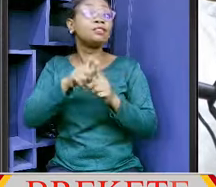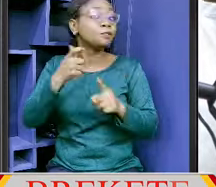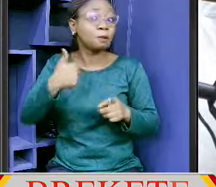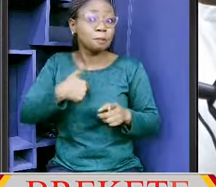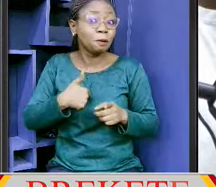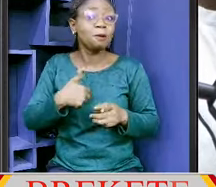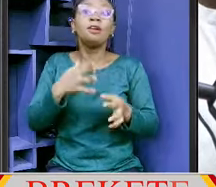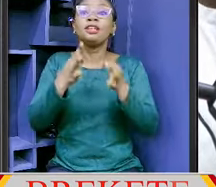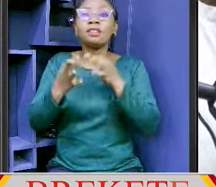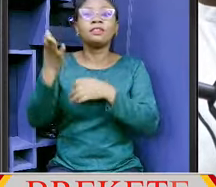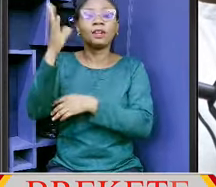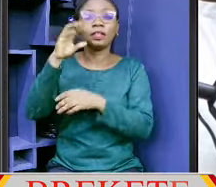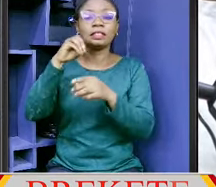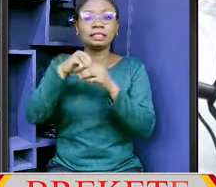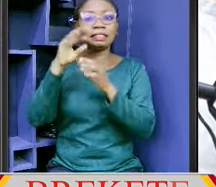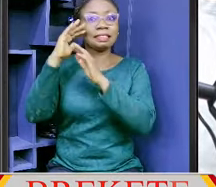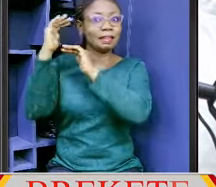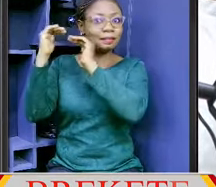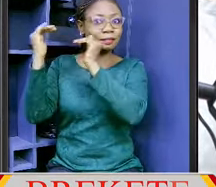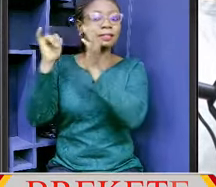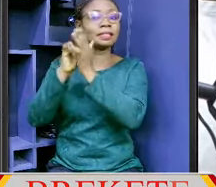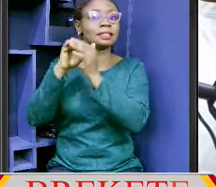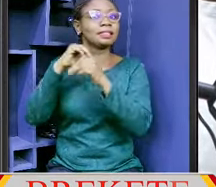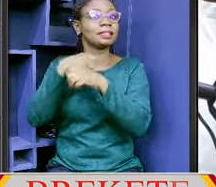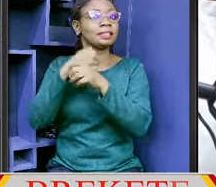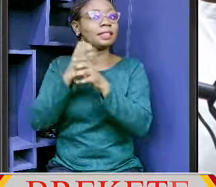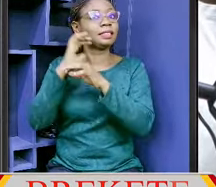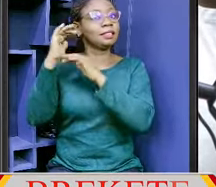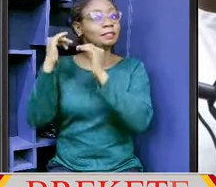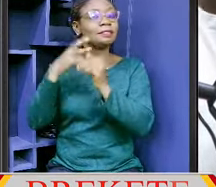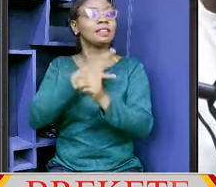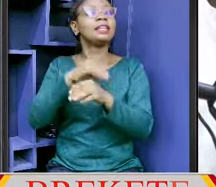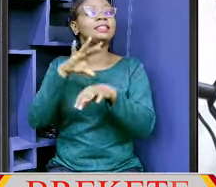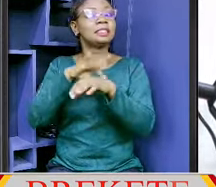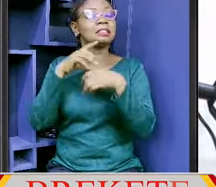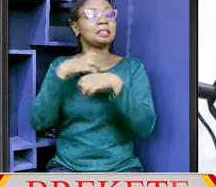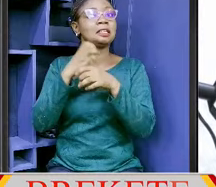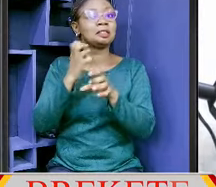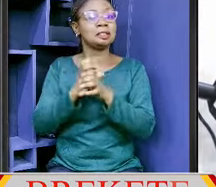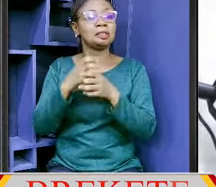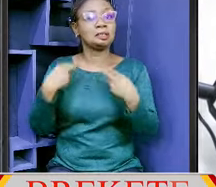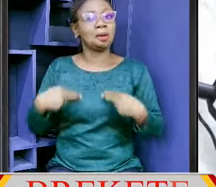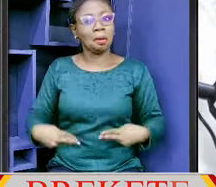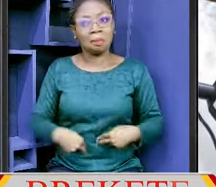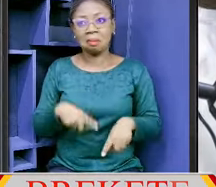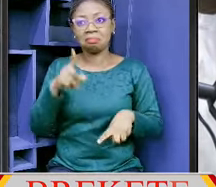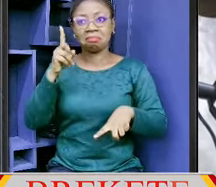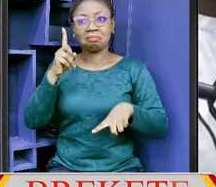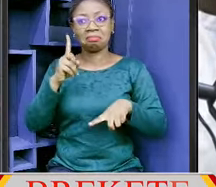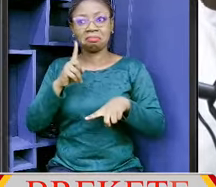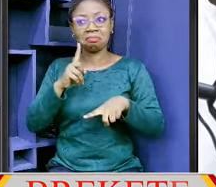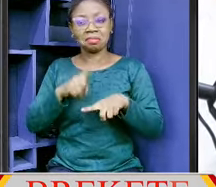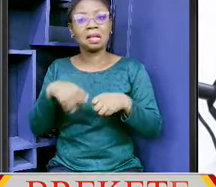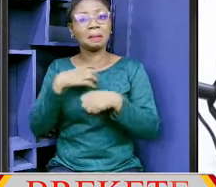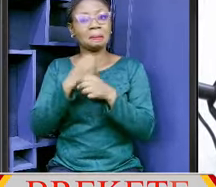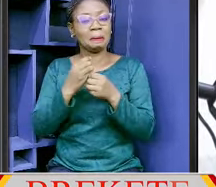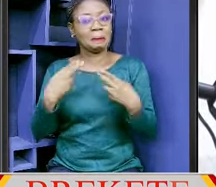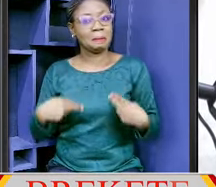If God in heaven, we create heaven and earth, create human beings, no fit please human